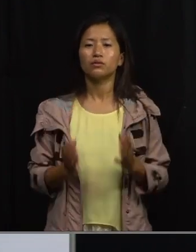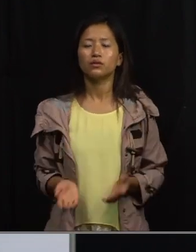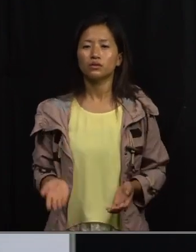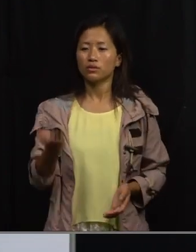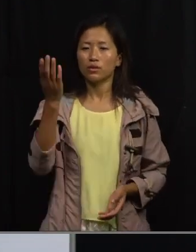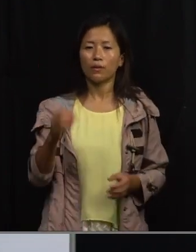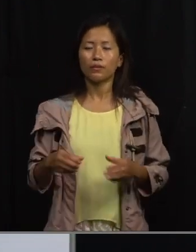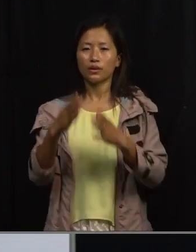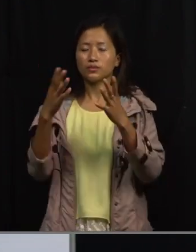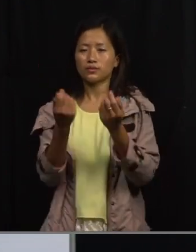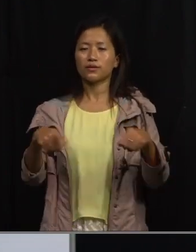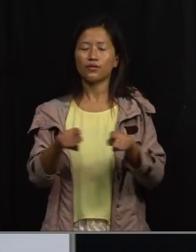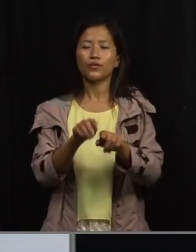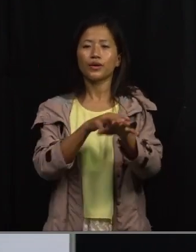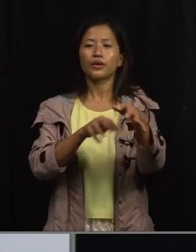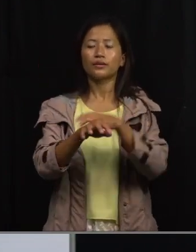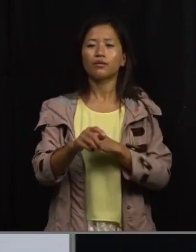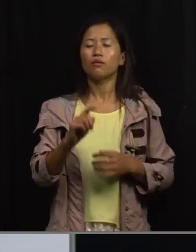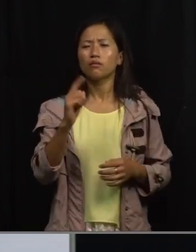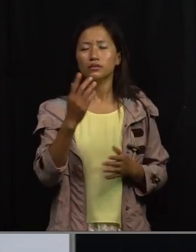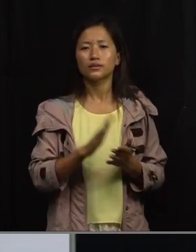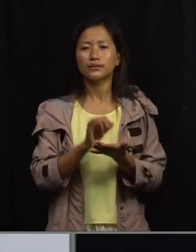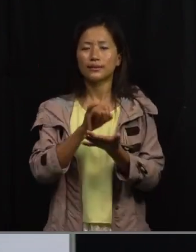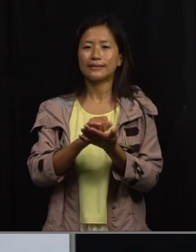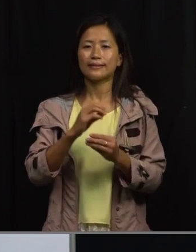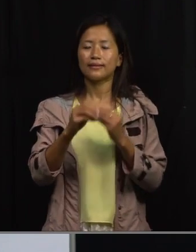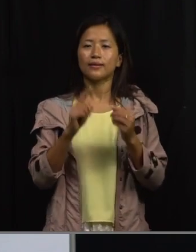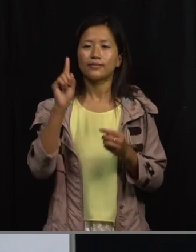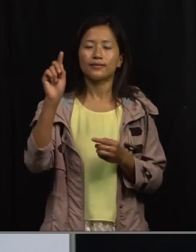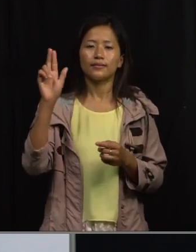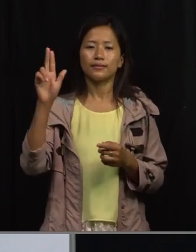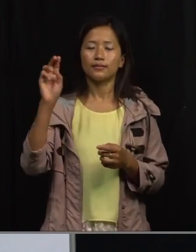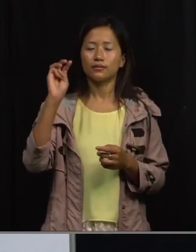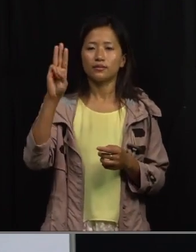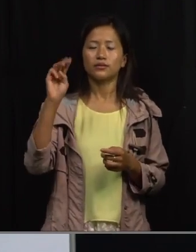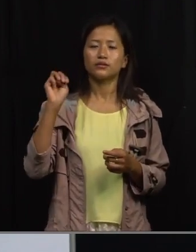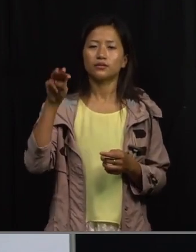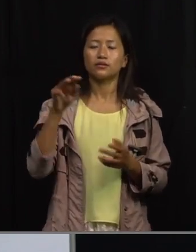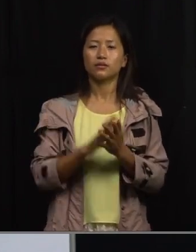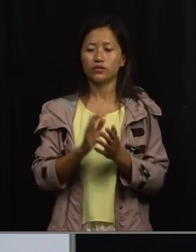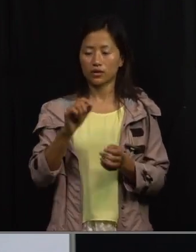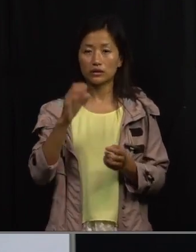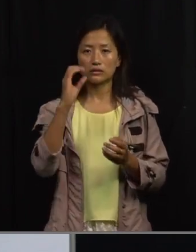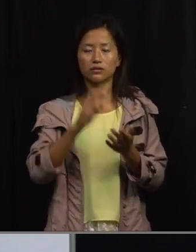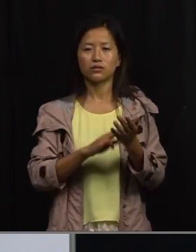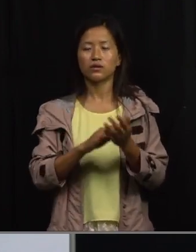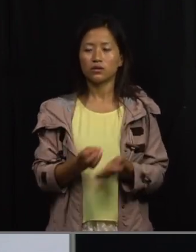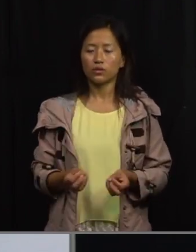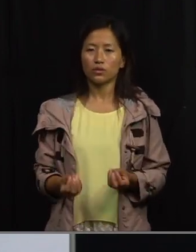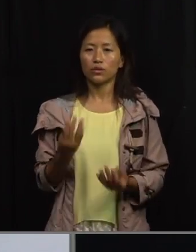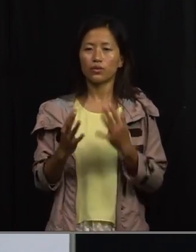grow plants and animals. And not only that, about 13,000 years ago, the condition for growing